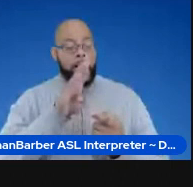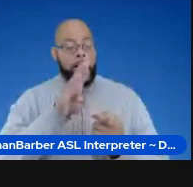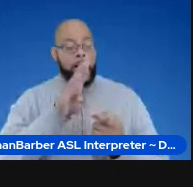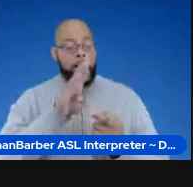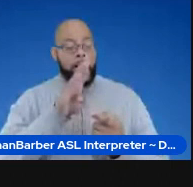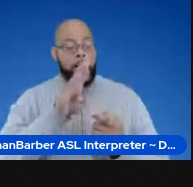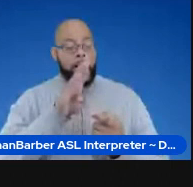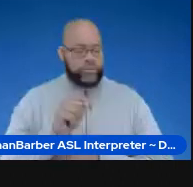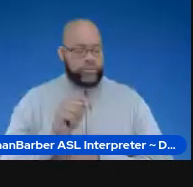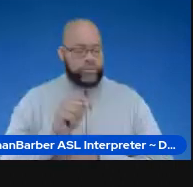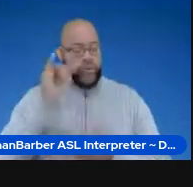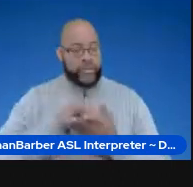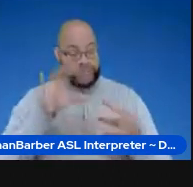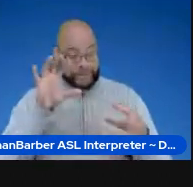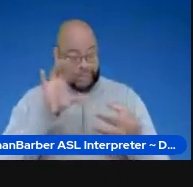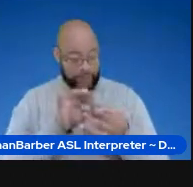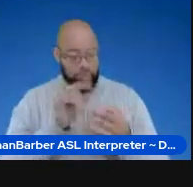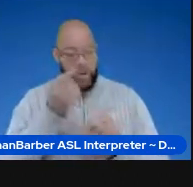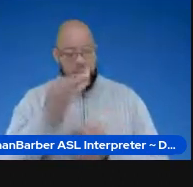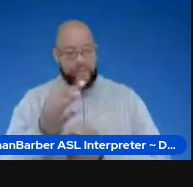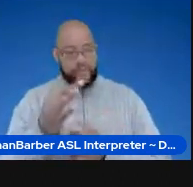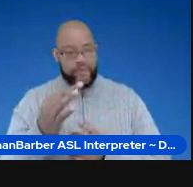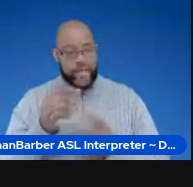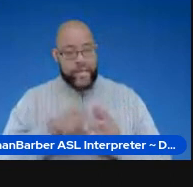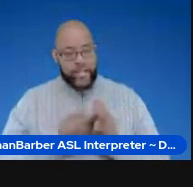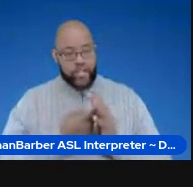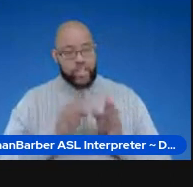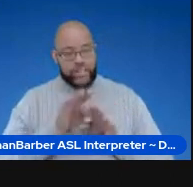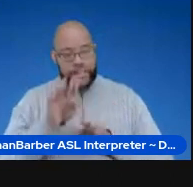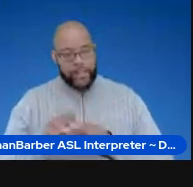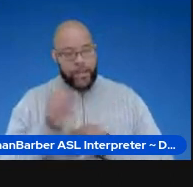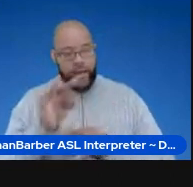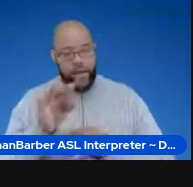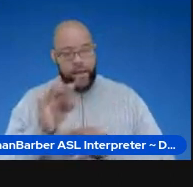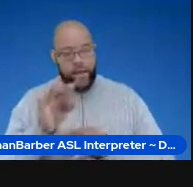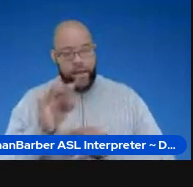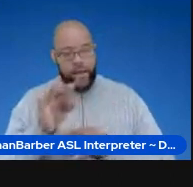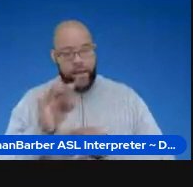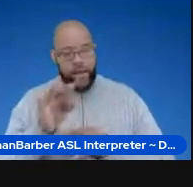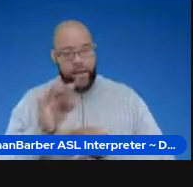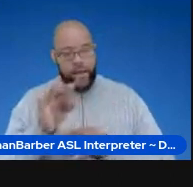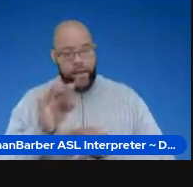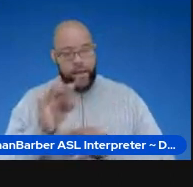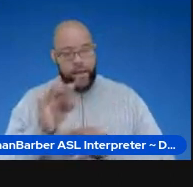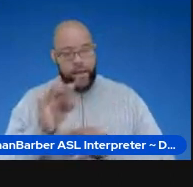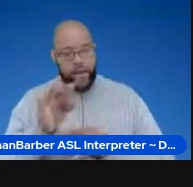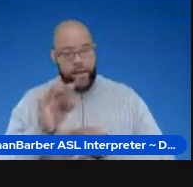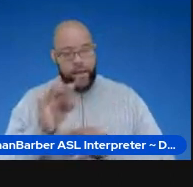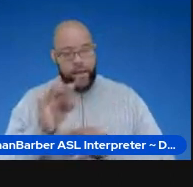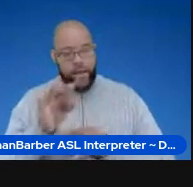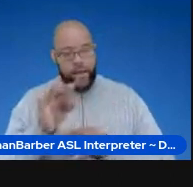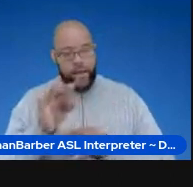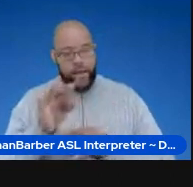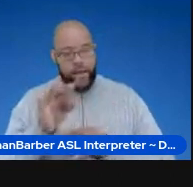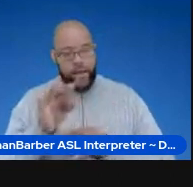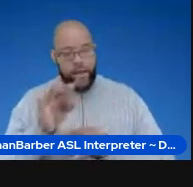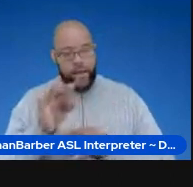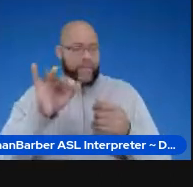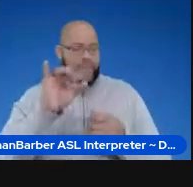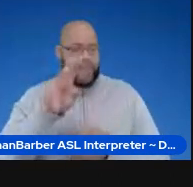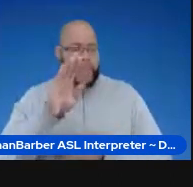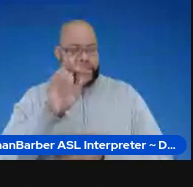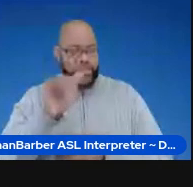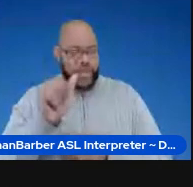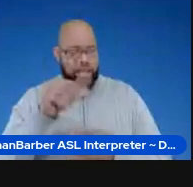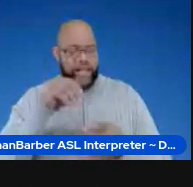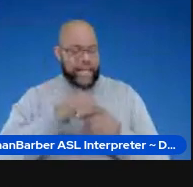adhesion is like one of the initial steps of colonization and infection of any bacteria, well, any microorganism,